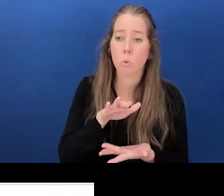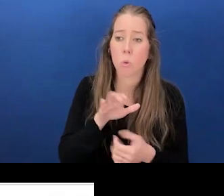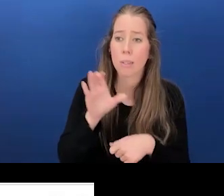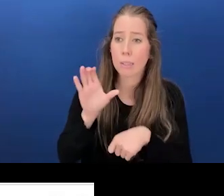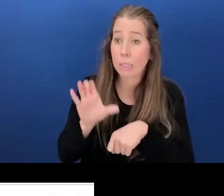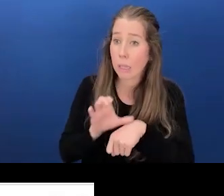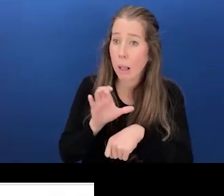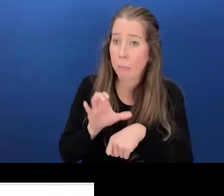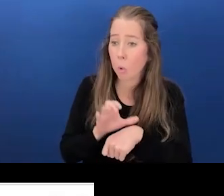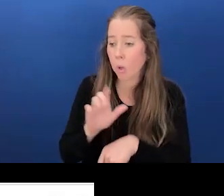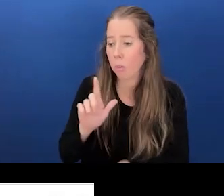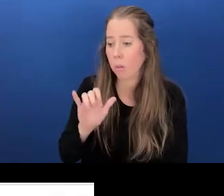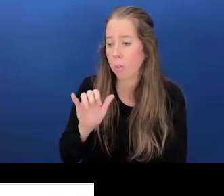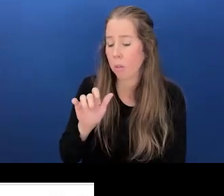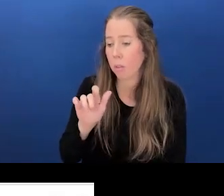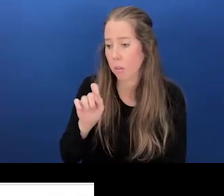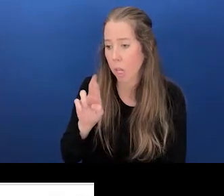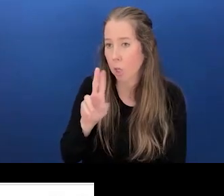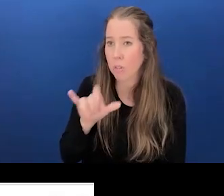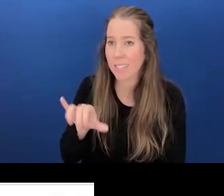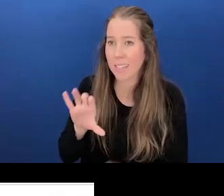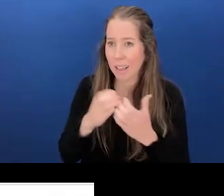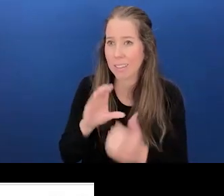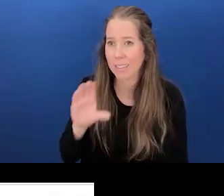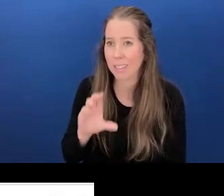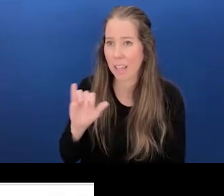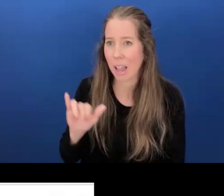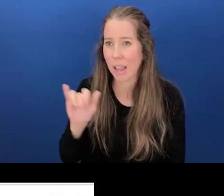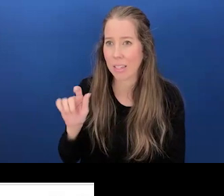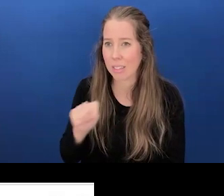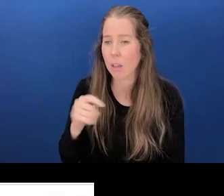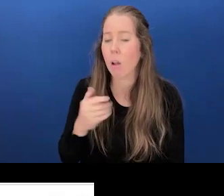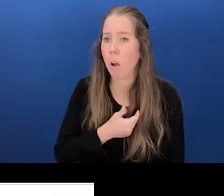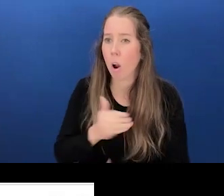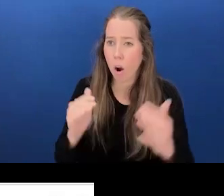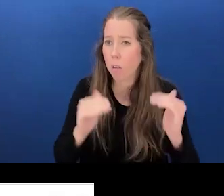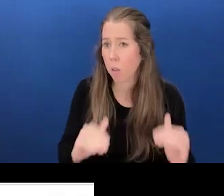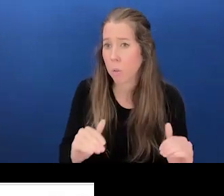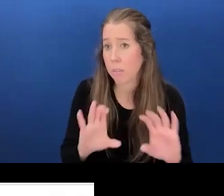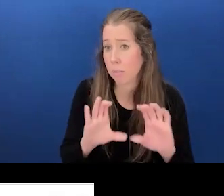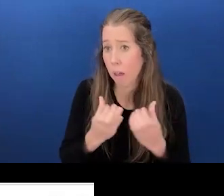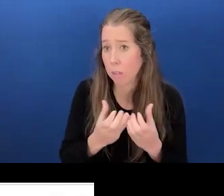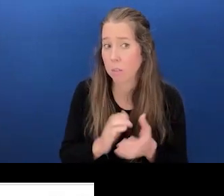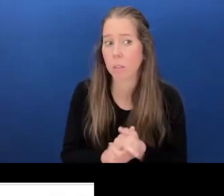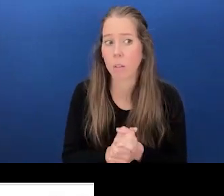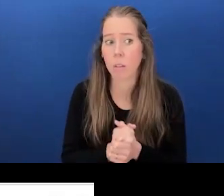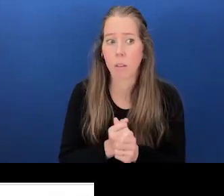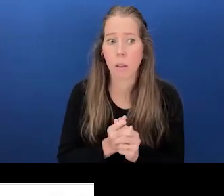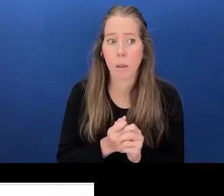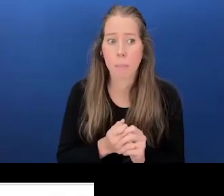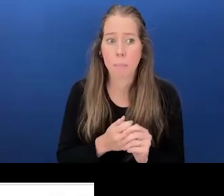computer literacy class of CIT 12. It's our lowest class. And